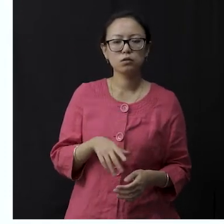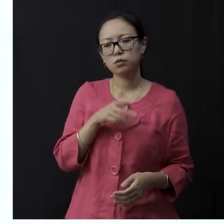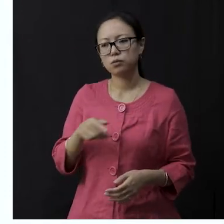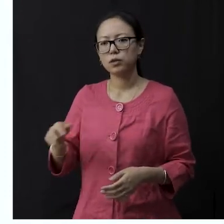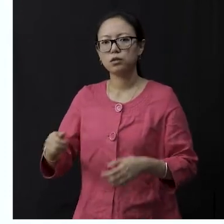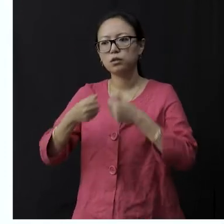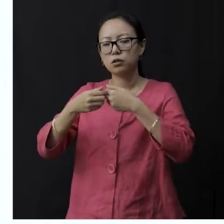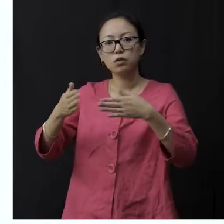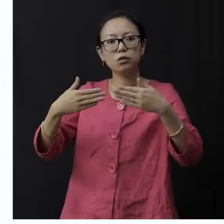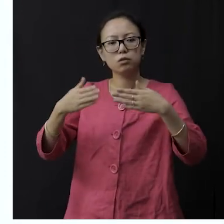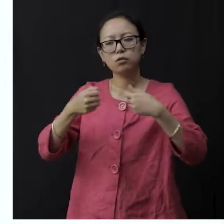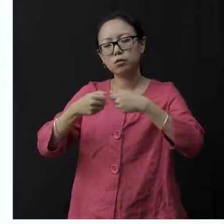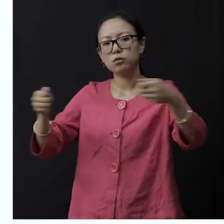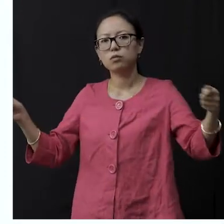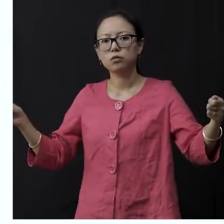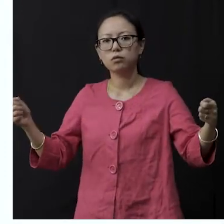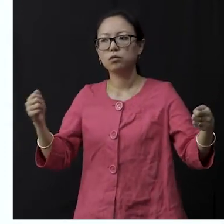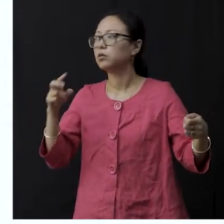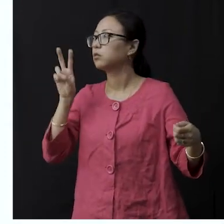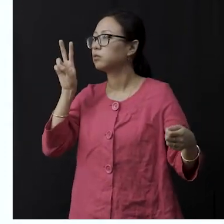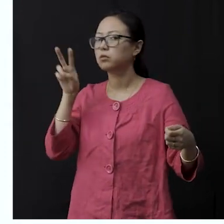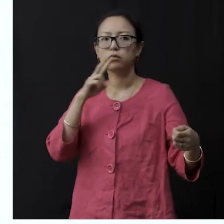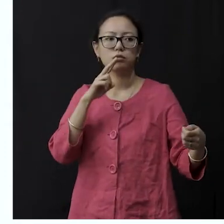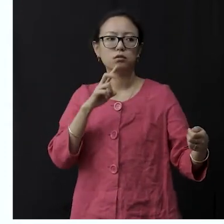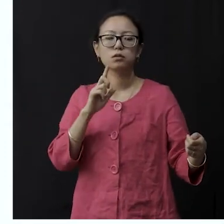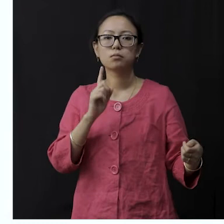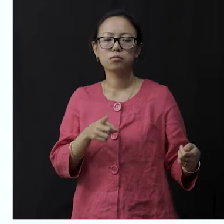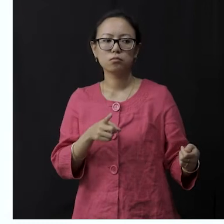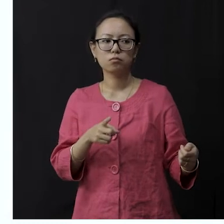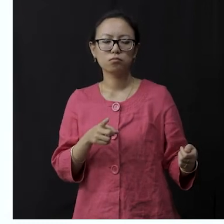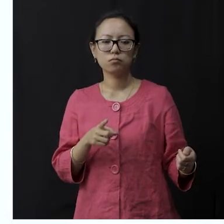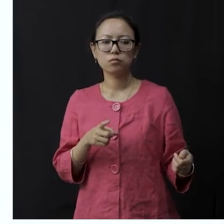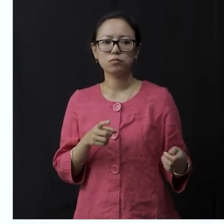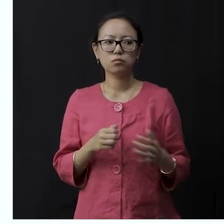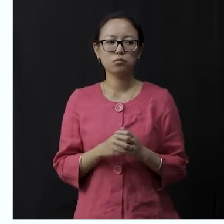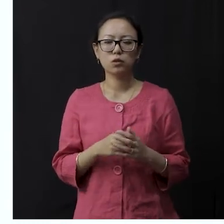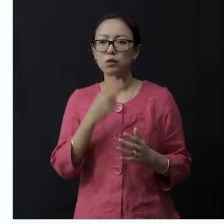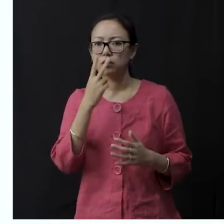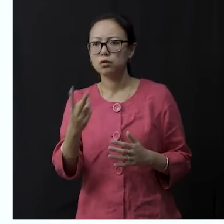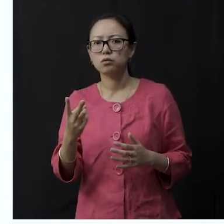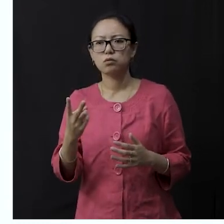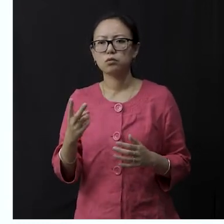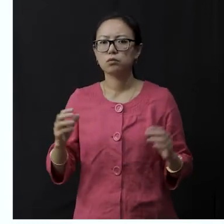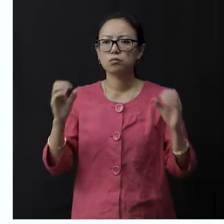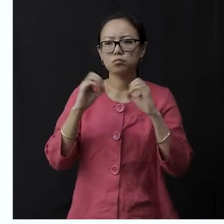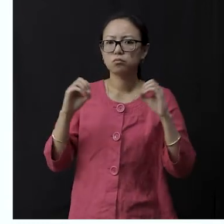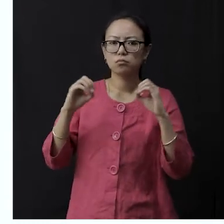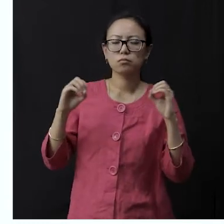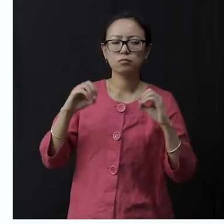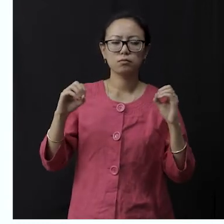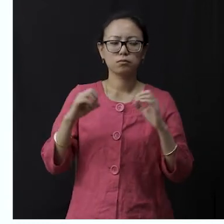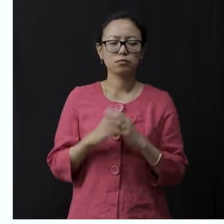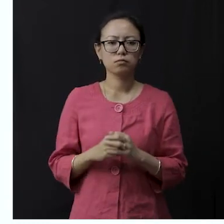person went and opened the door in the still dark night. That means it was dark, and